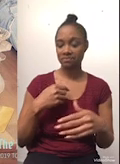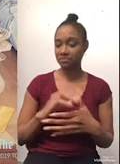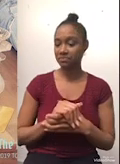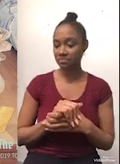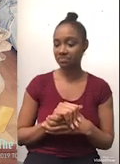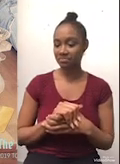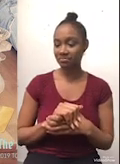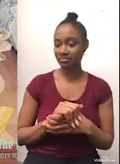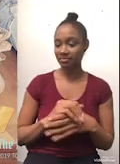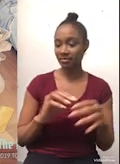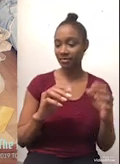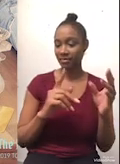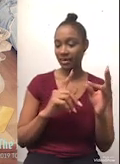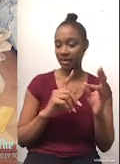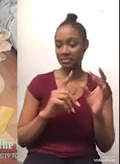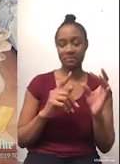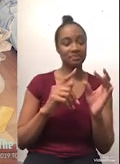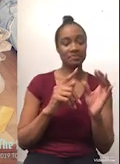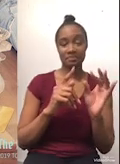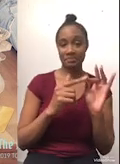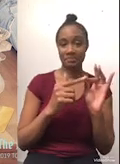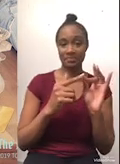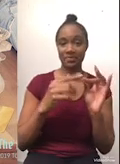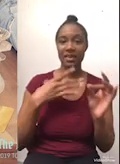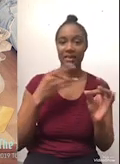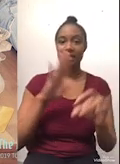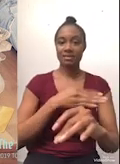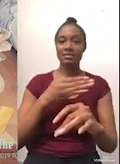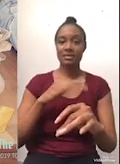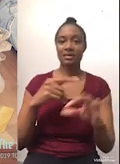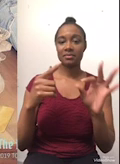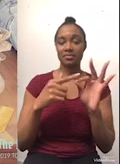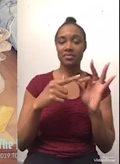Xiao, my skills are being lovable and performing well on stage.